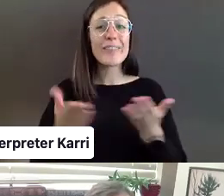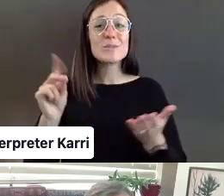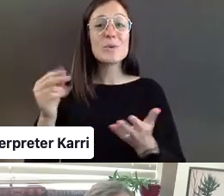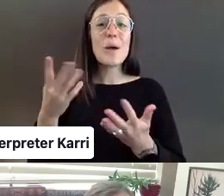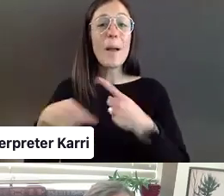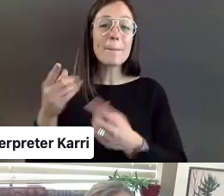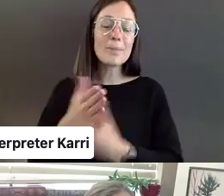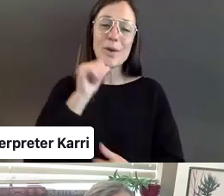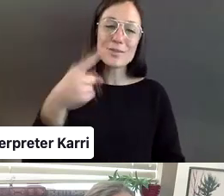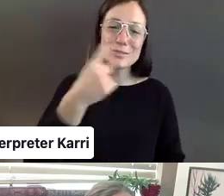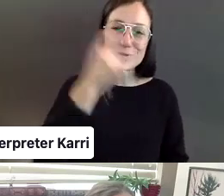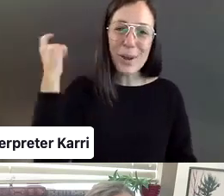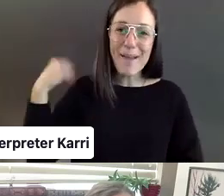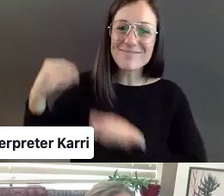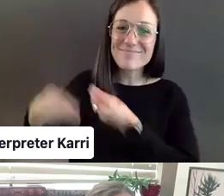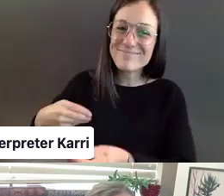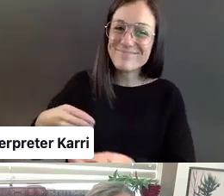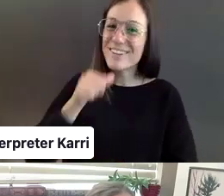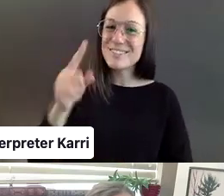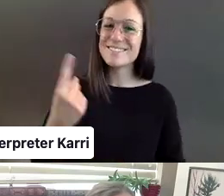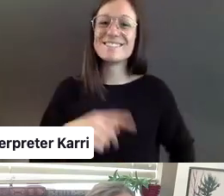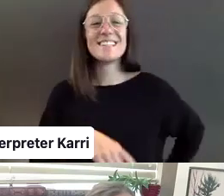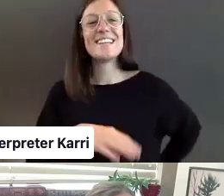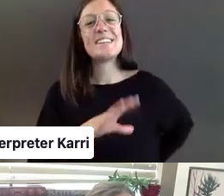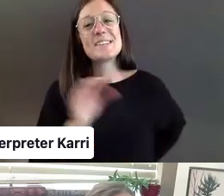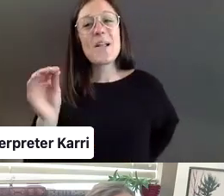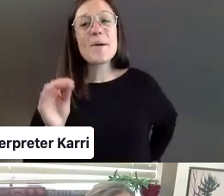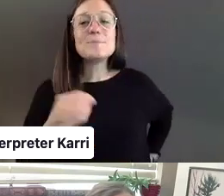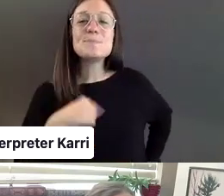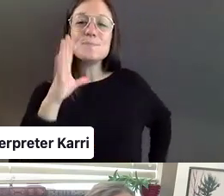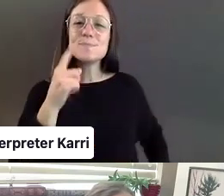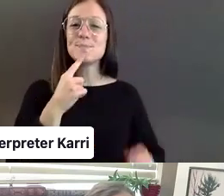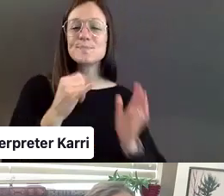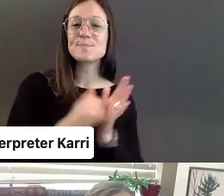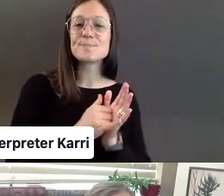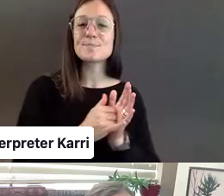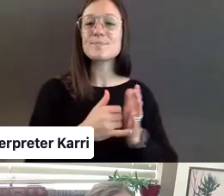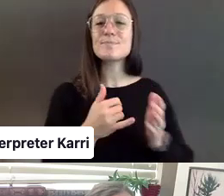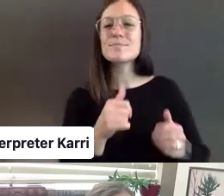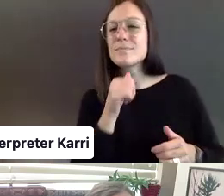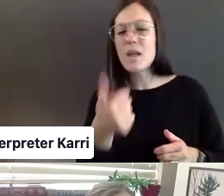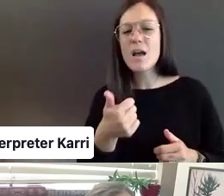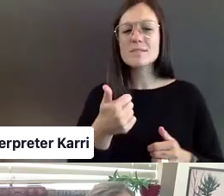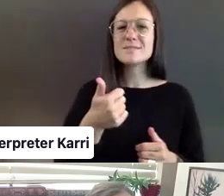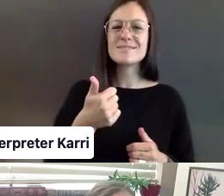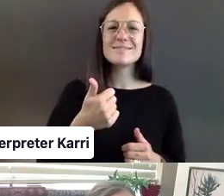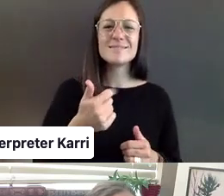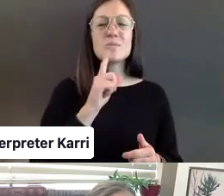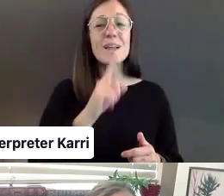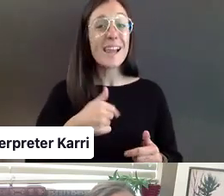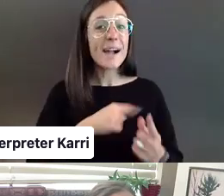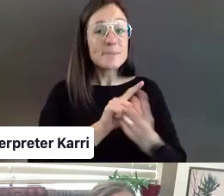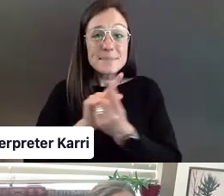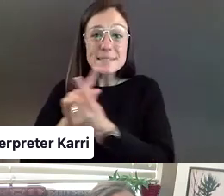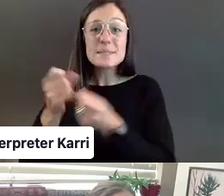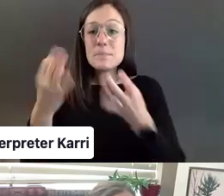trauma. But I would say that there's not a woman in this group that I've not had an